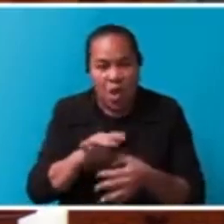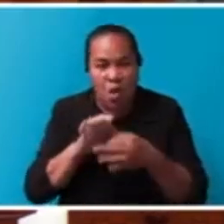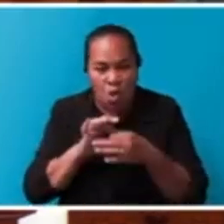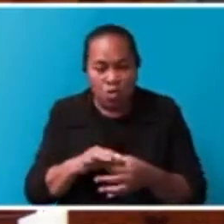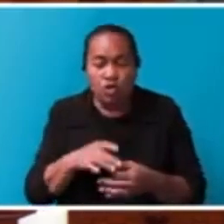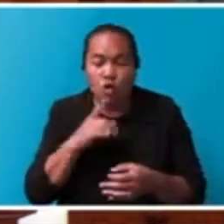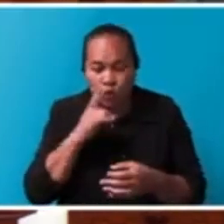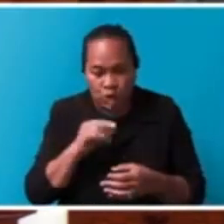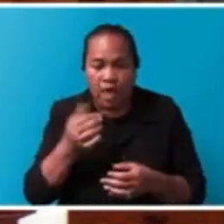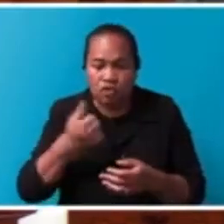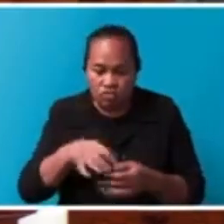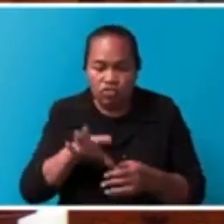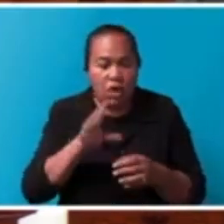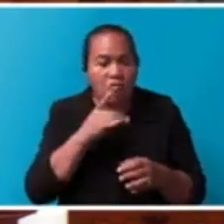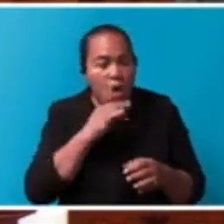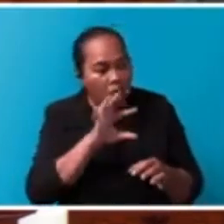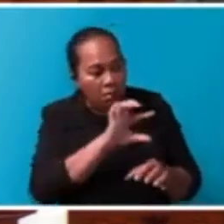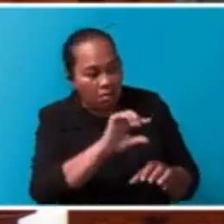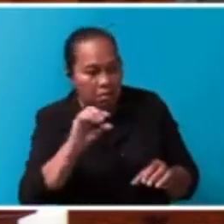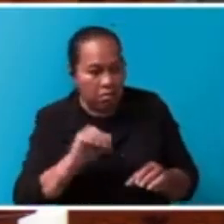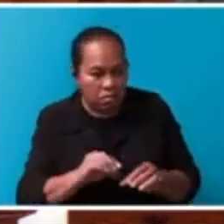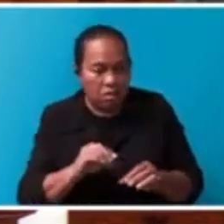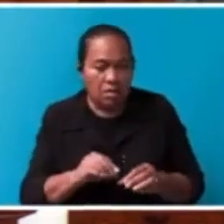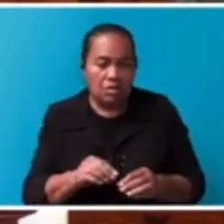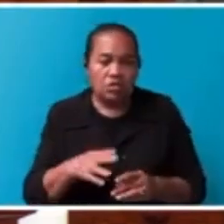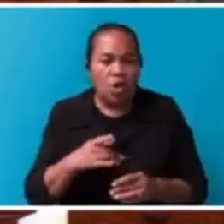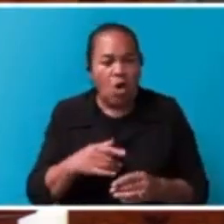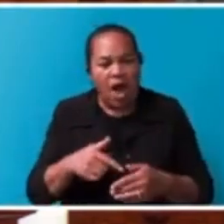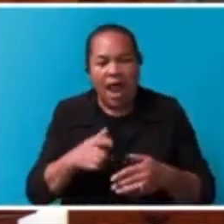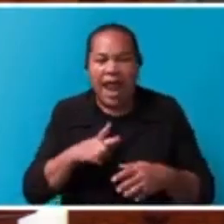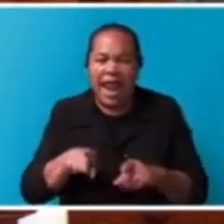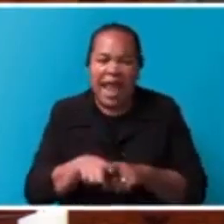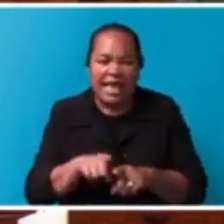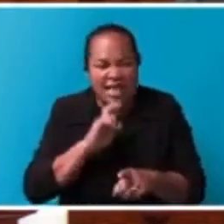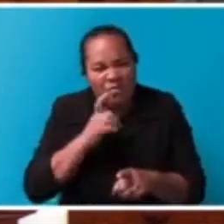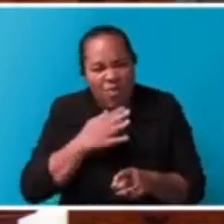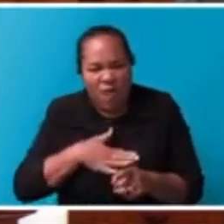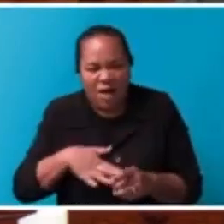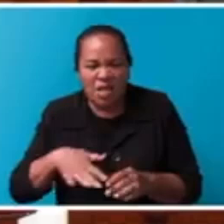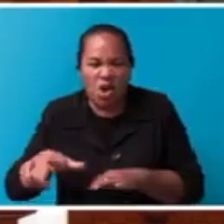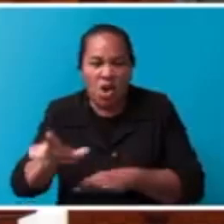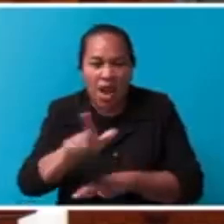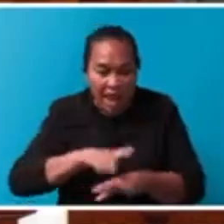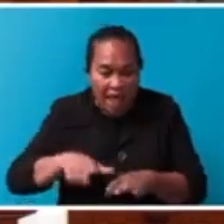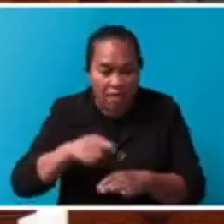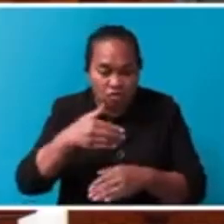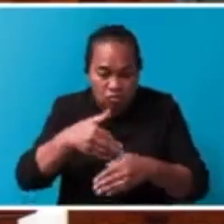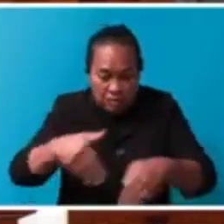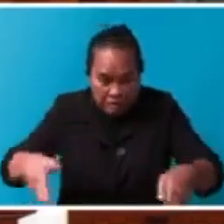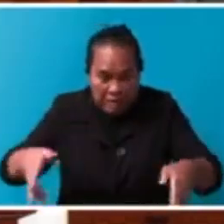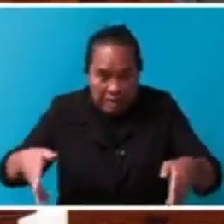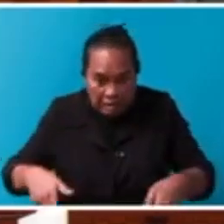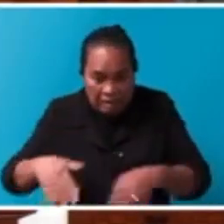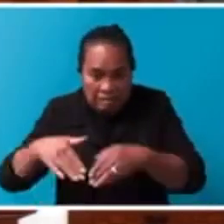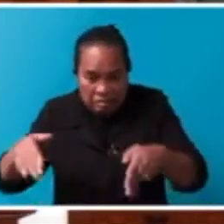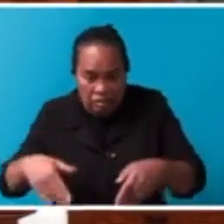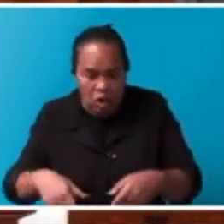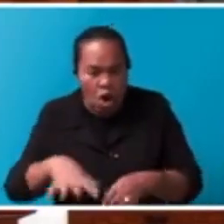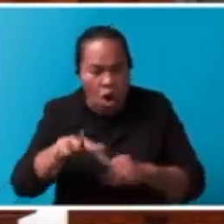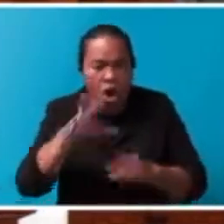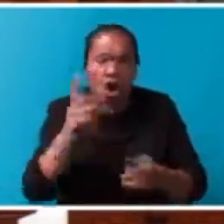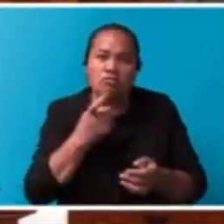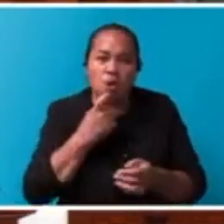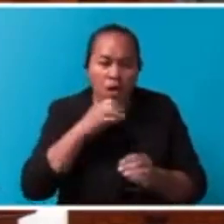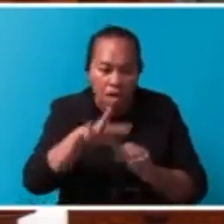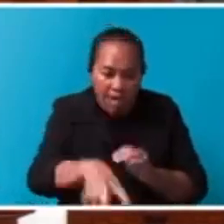and targets businesses like land subdivision, property development, gravel extraction,